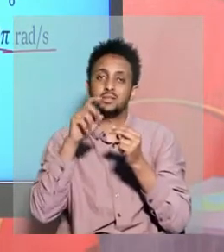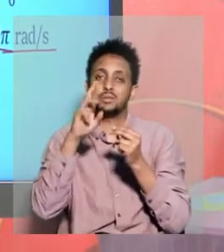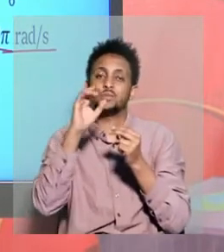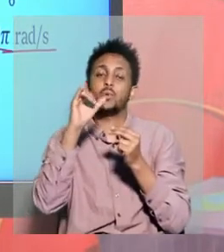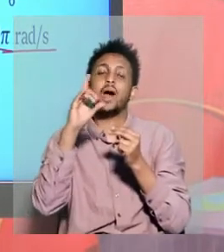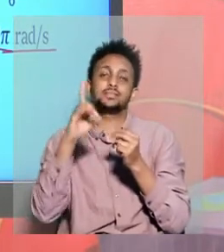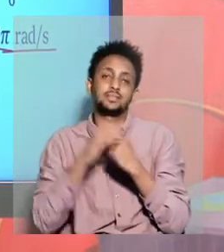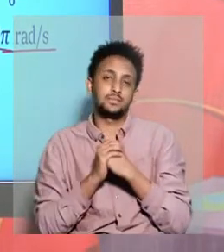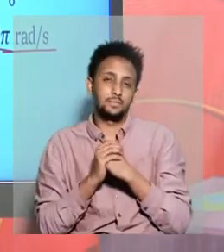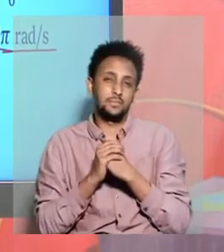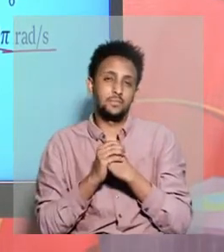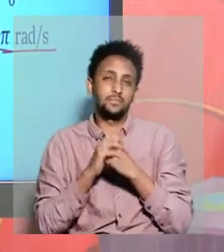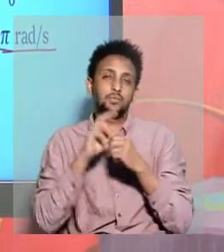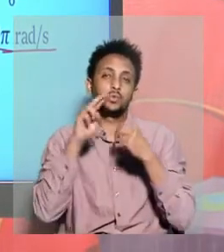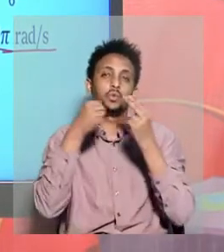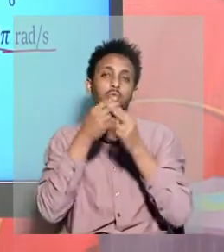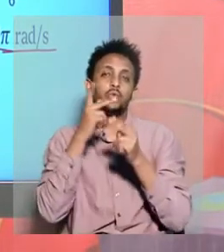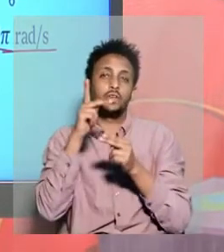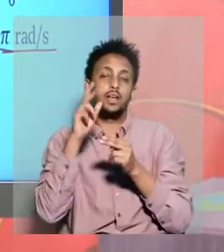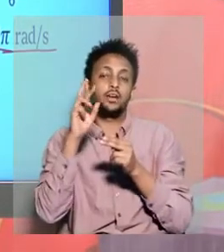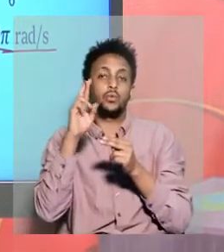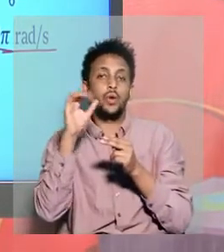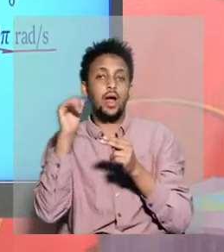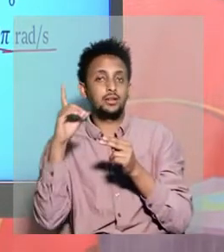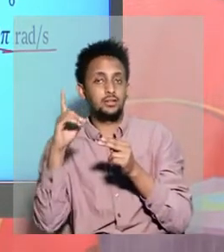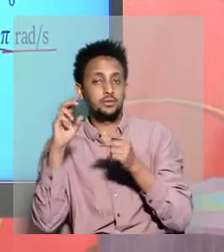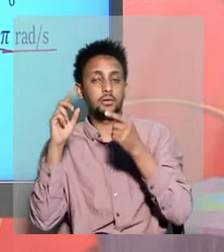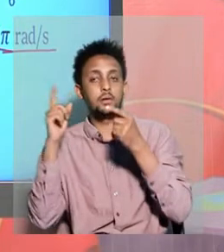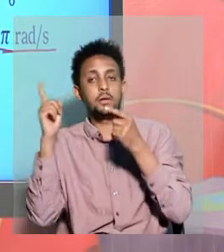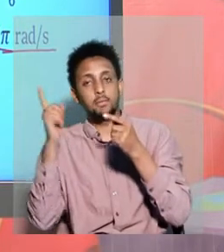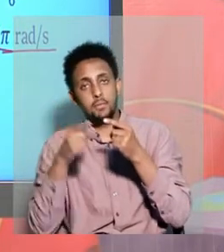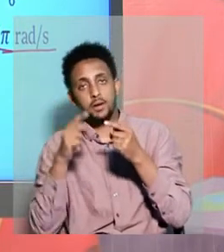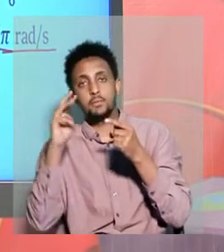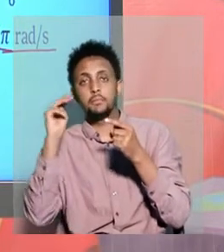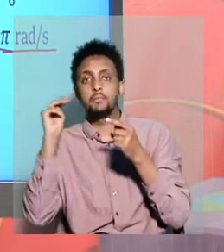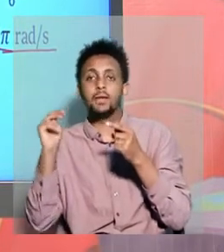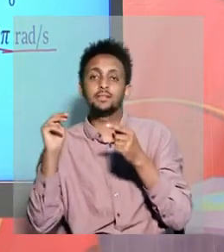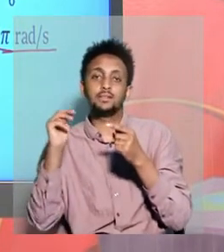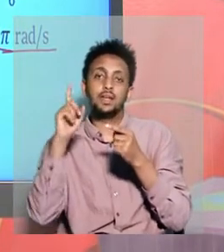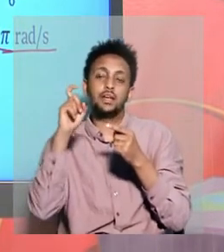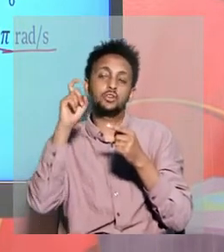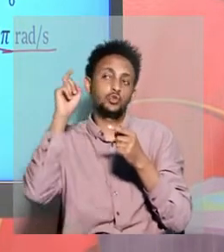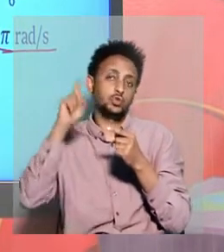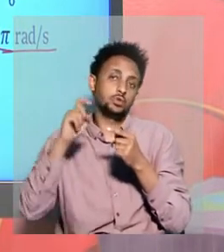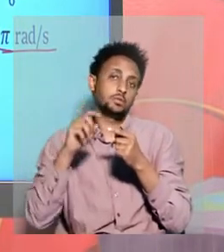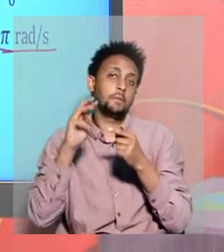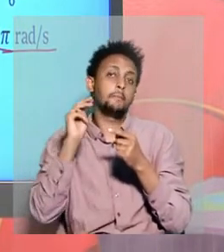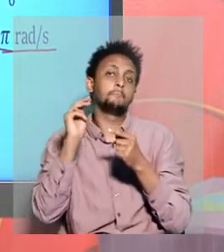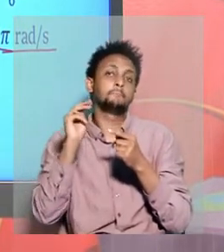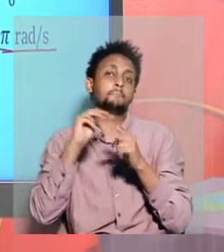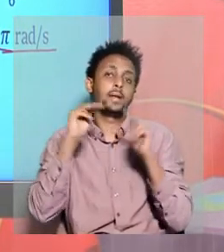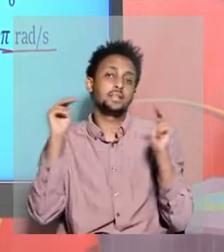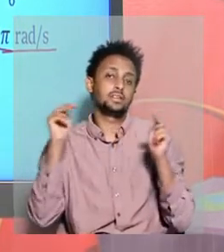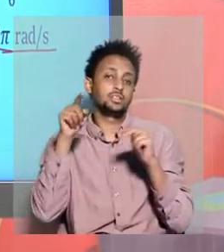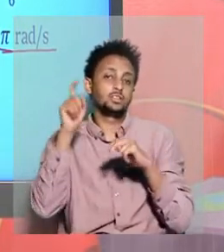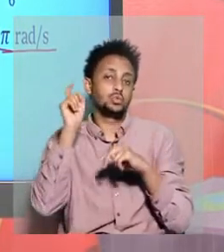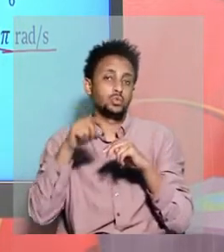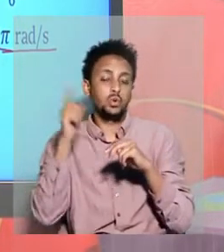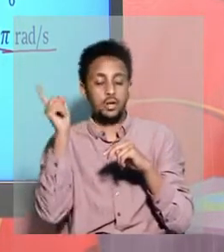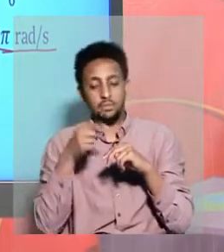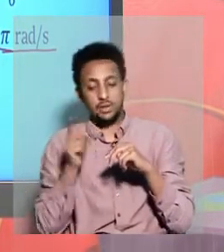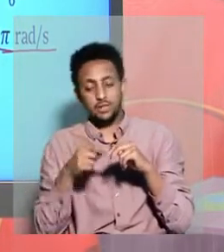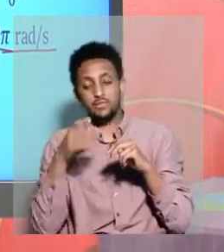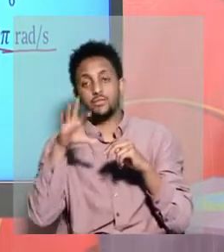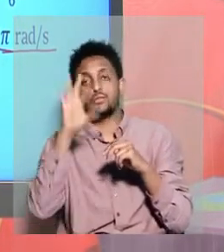rad. The unit of K is rad per meter. X should be expressed in meter, so that when you eliminate, you